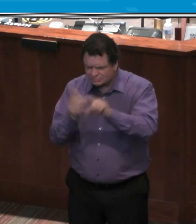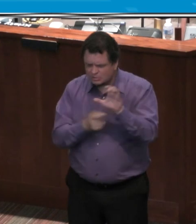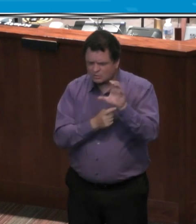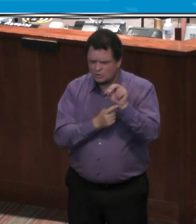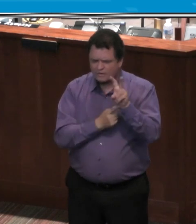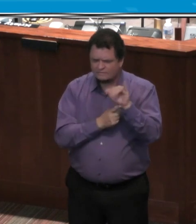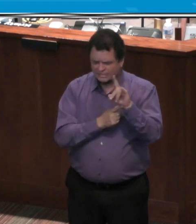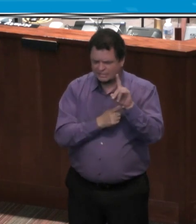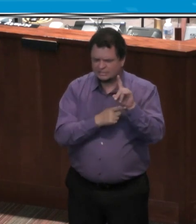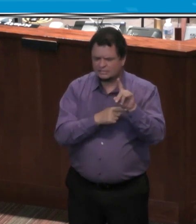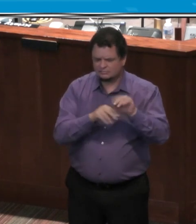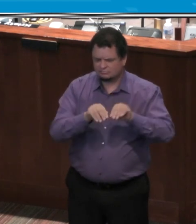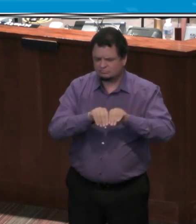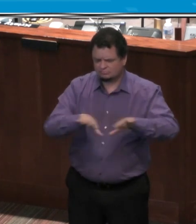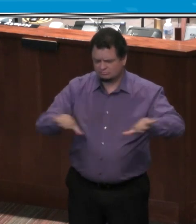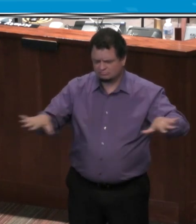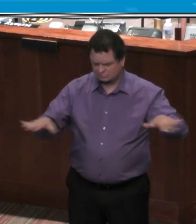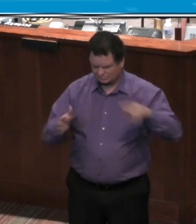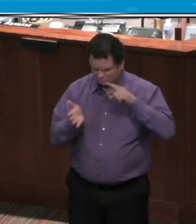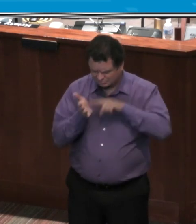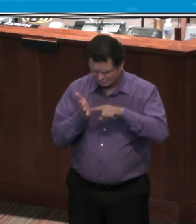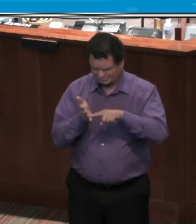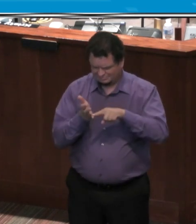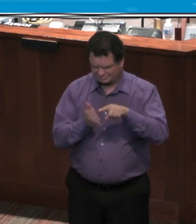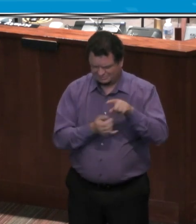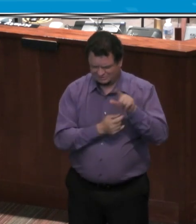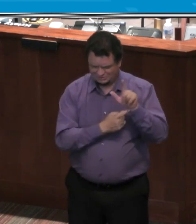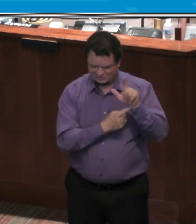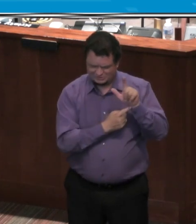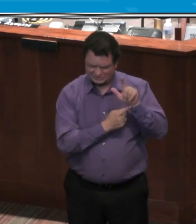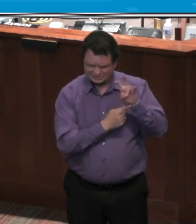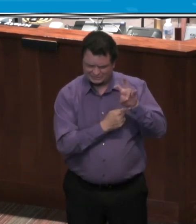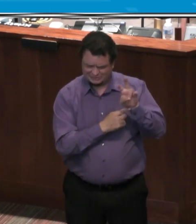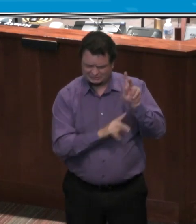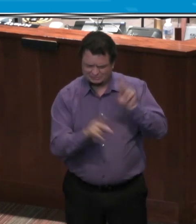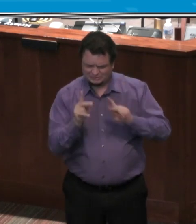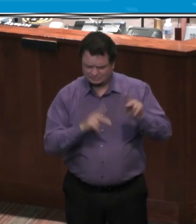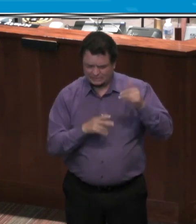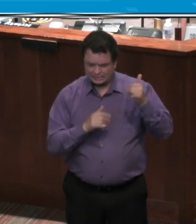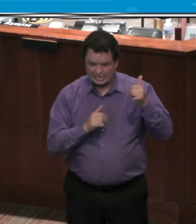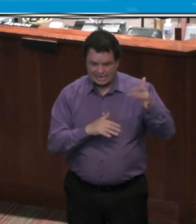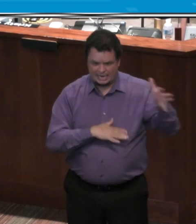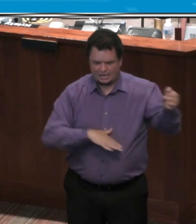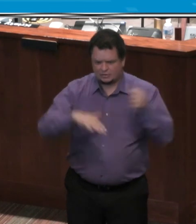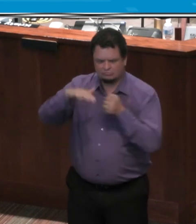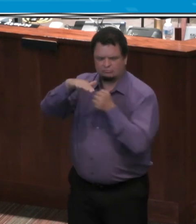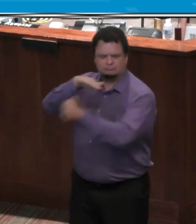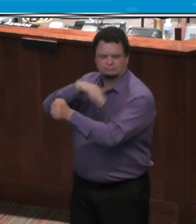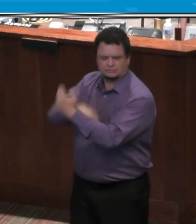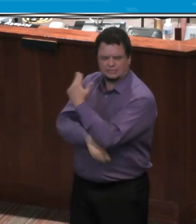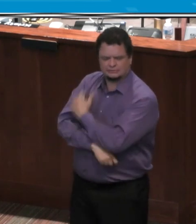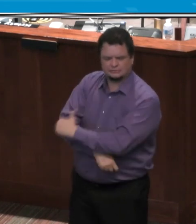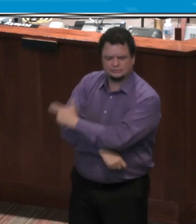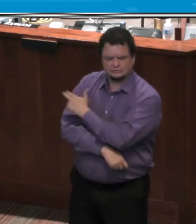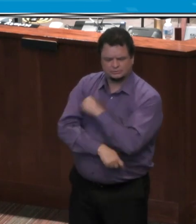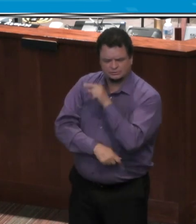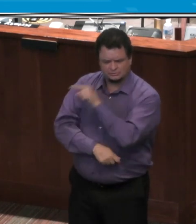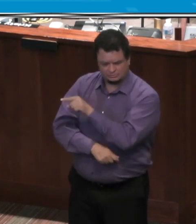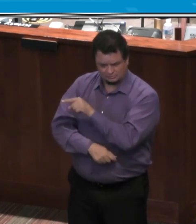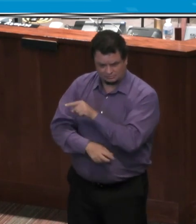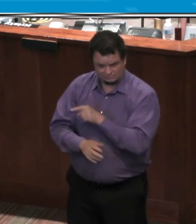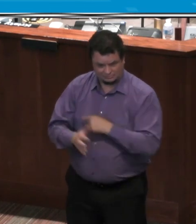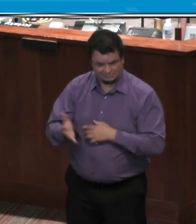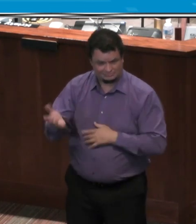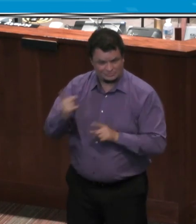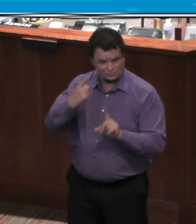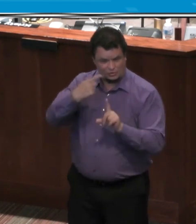that's data you're going to pull into the El Paso County's website or not, but I've been looking at that as well. That was around 200 a month ago, so that's